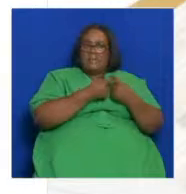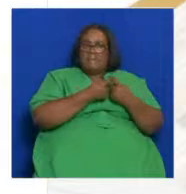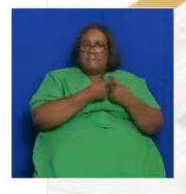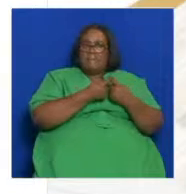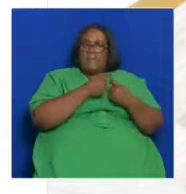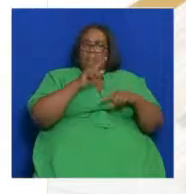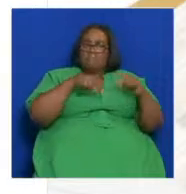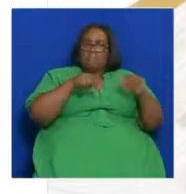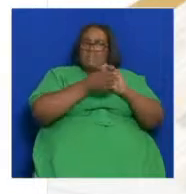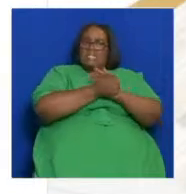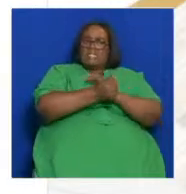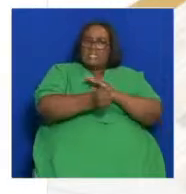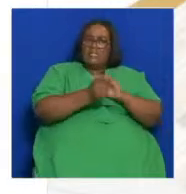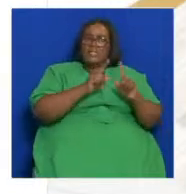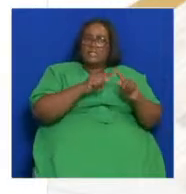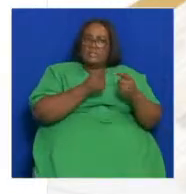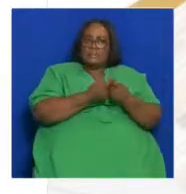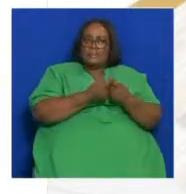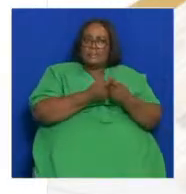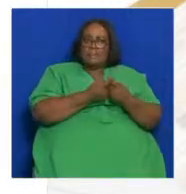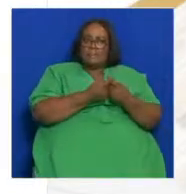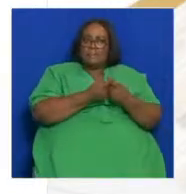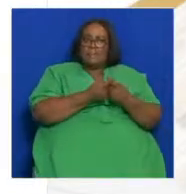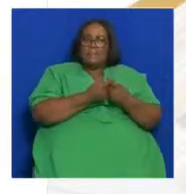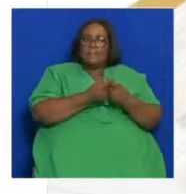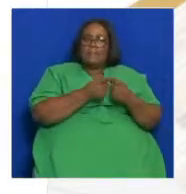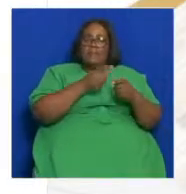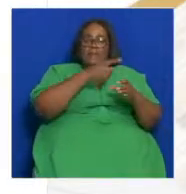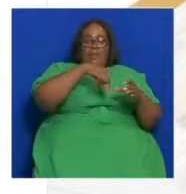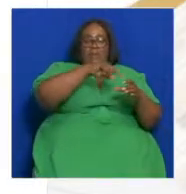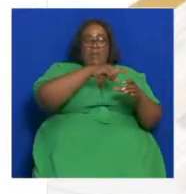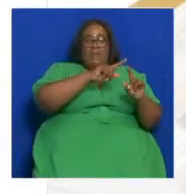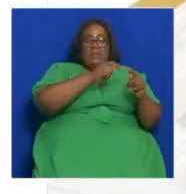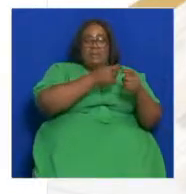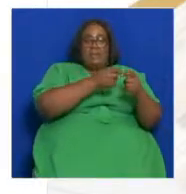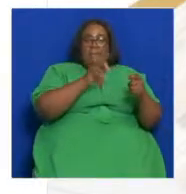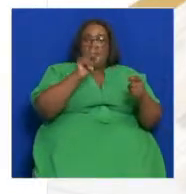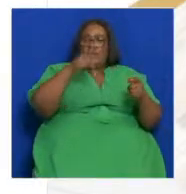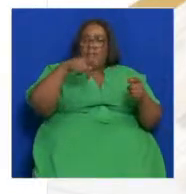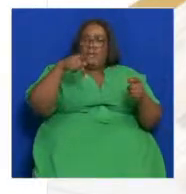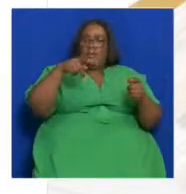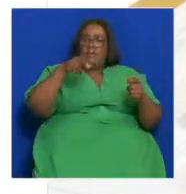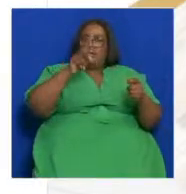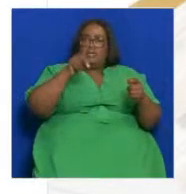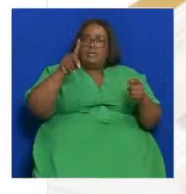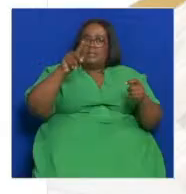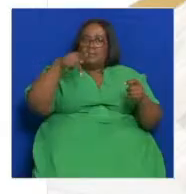led by the DDPP. It will have